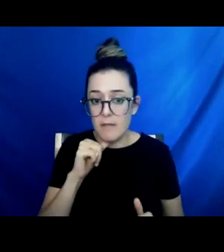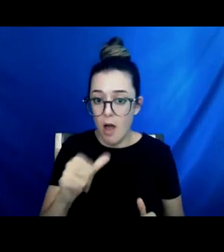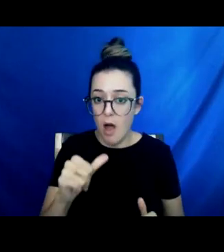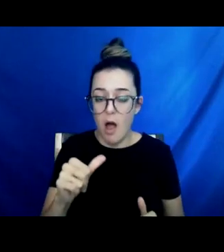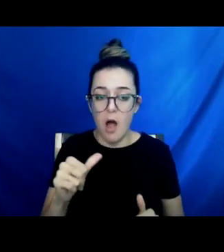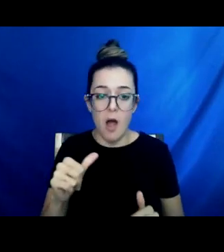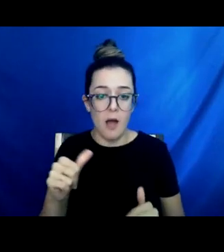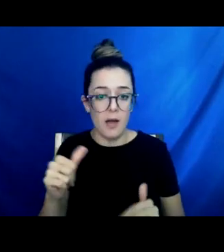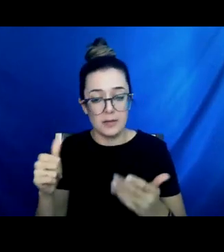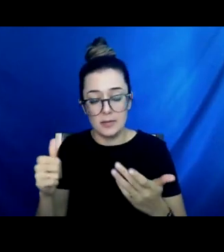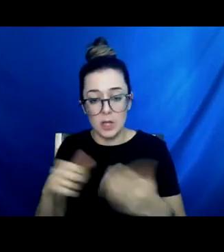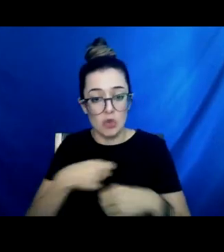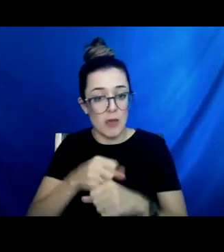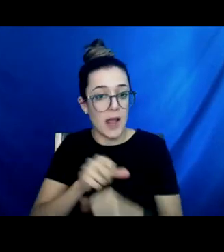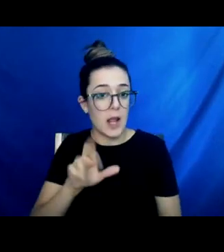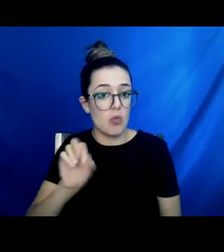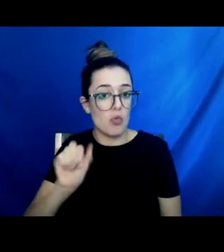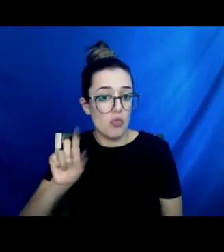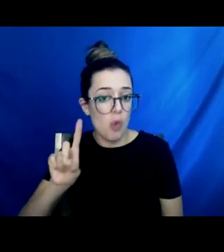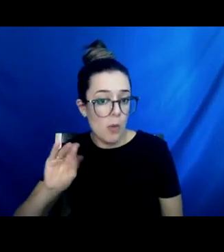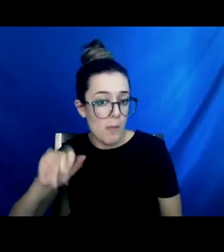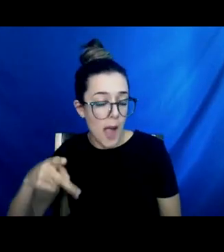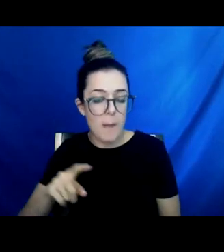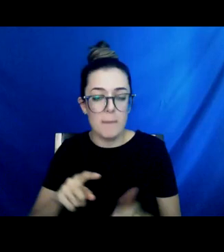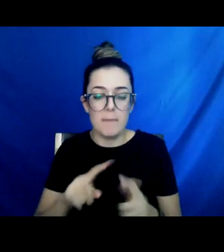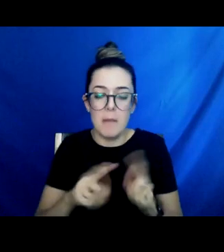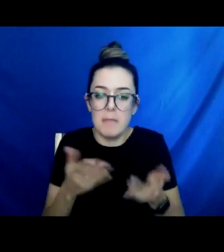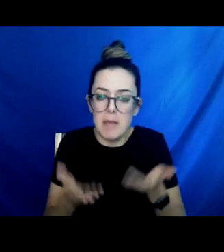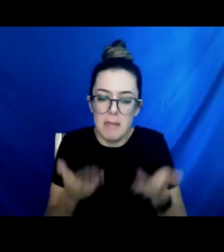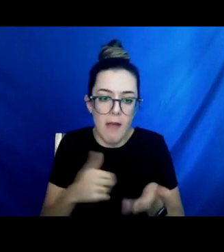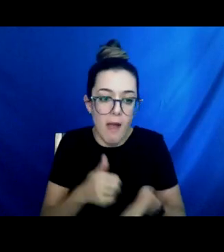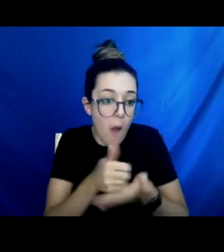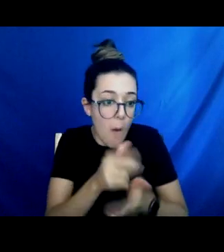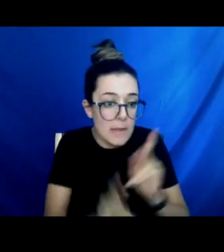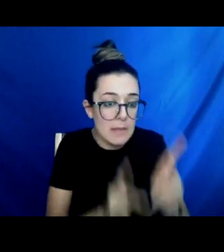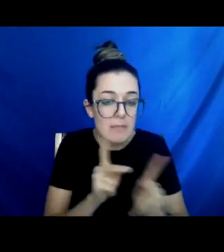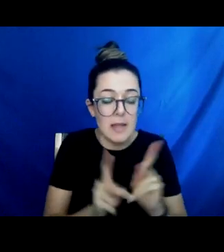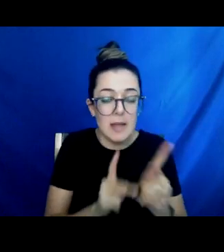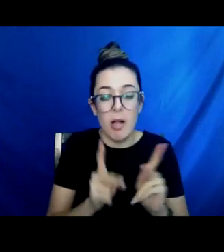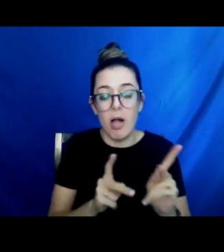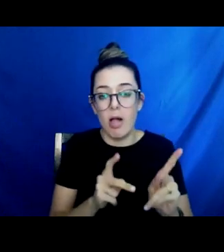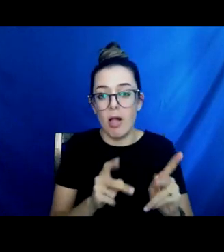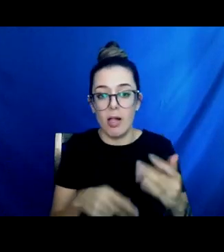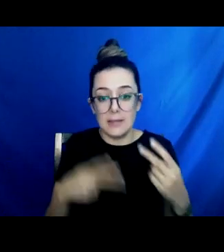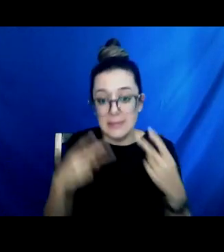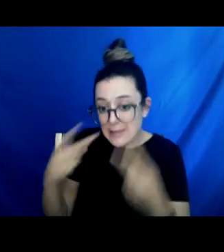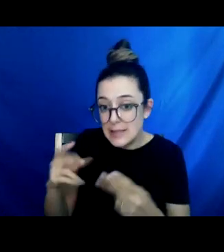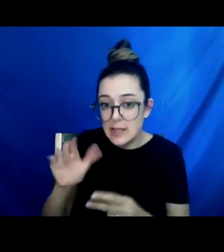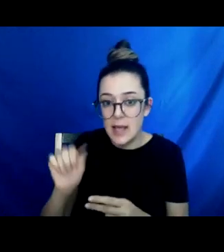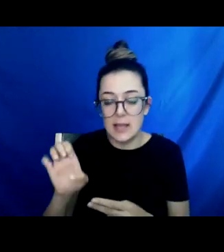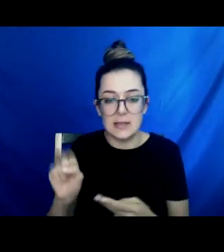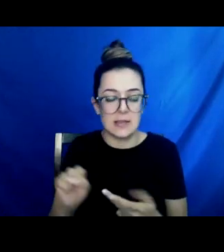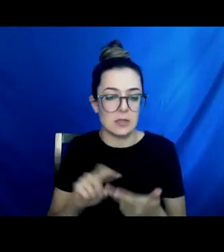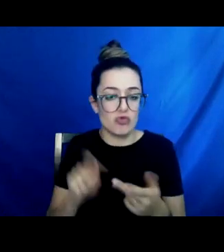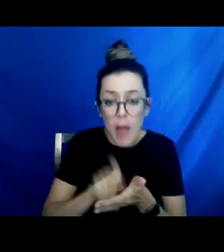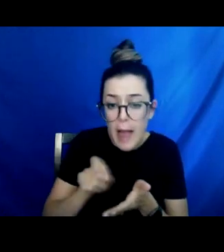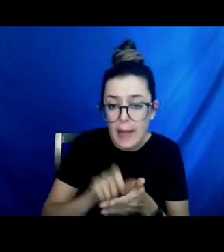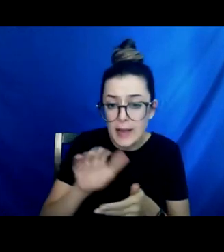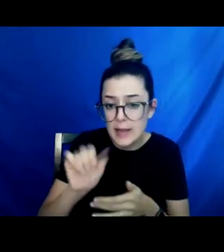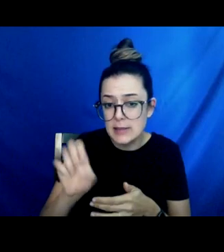or even helping other people in the legal space think of ideas and see cases, at least it will help me